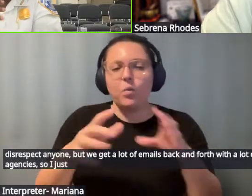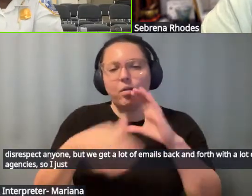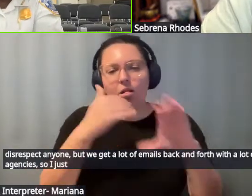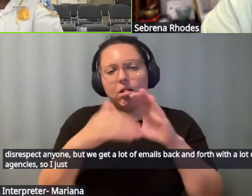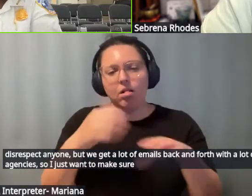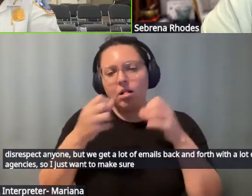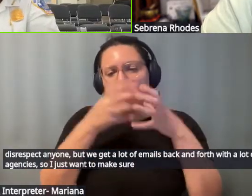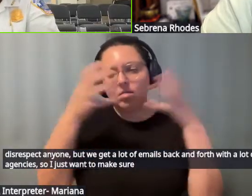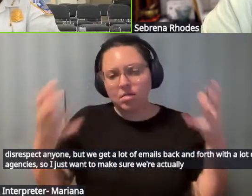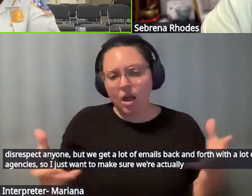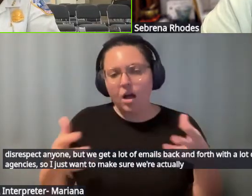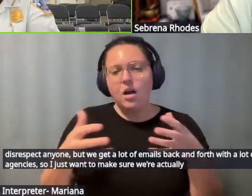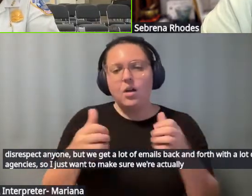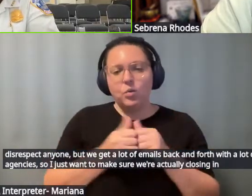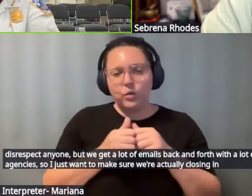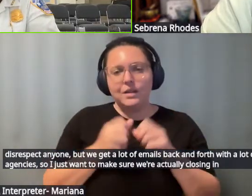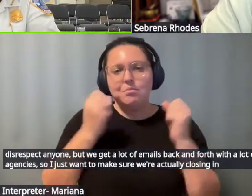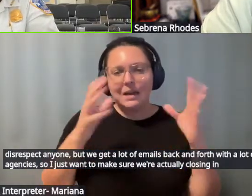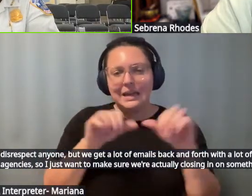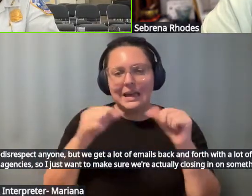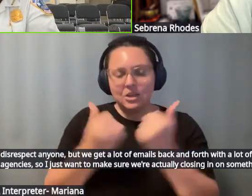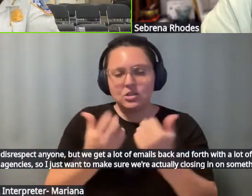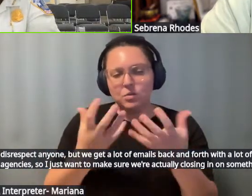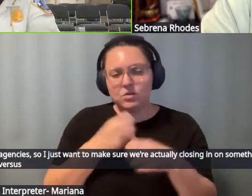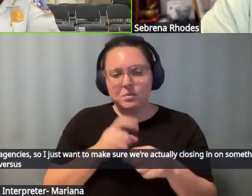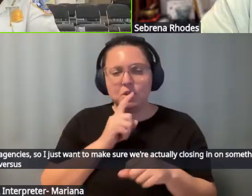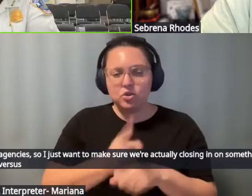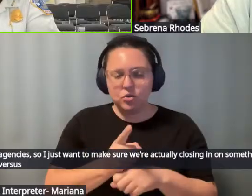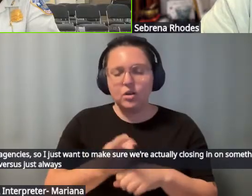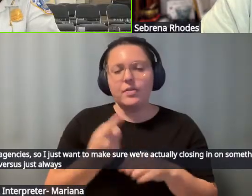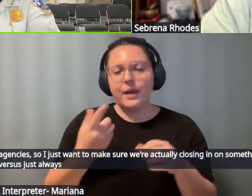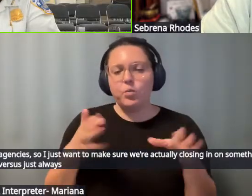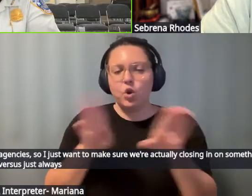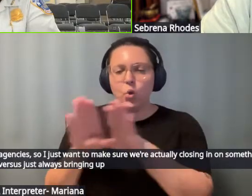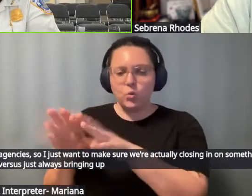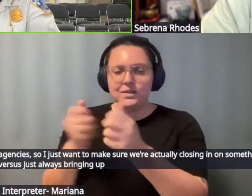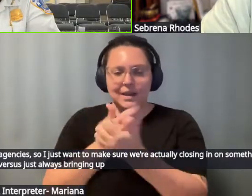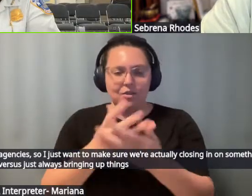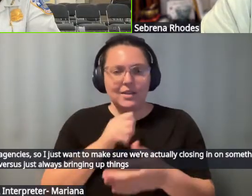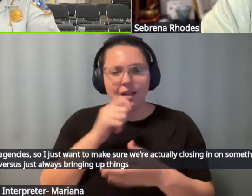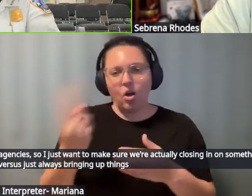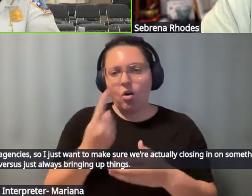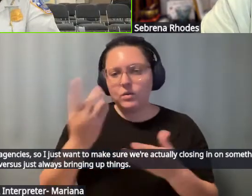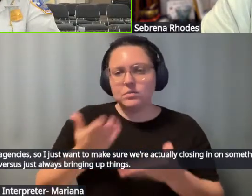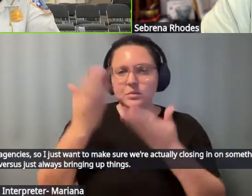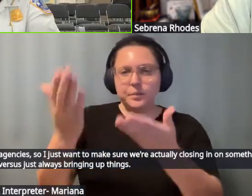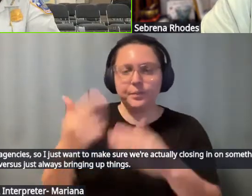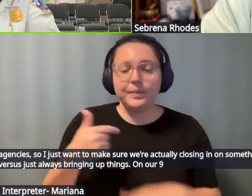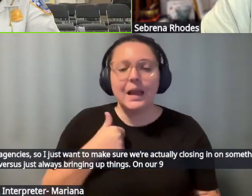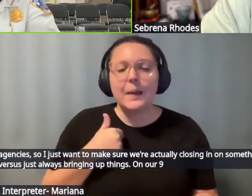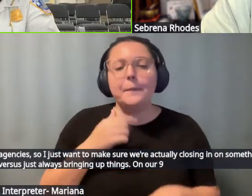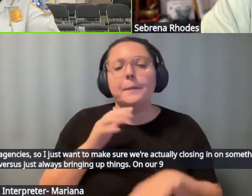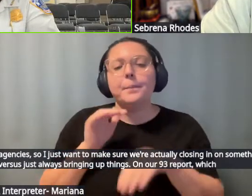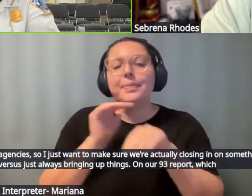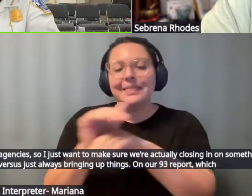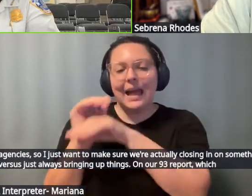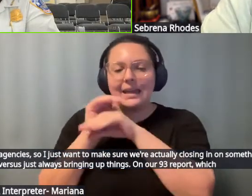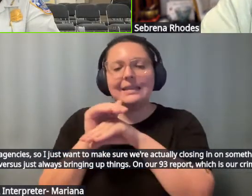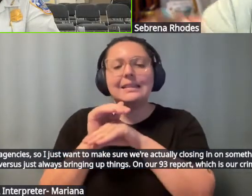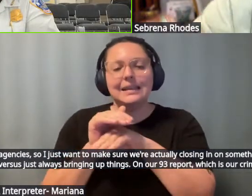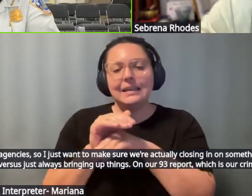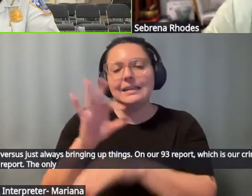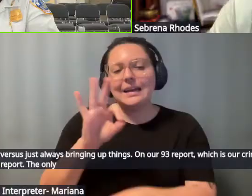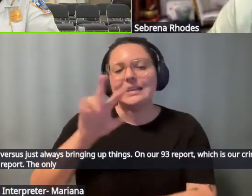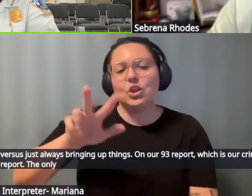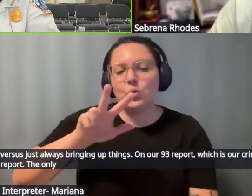actually closing in on something versus just always bringing up things. On our 93 report, which is our crime report, the only thing that